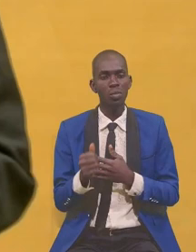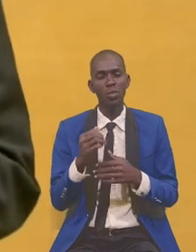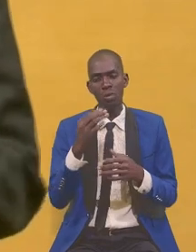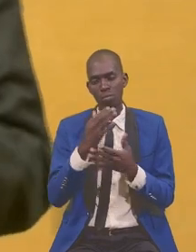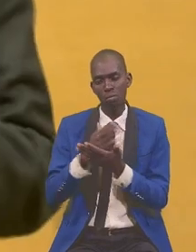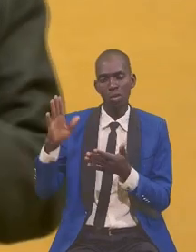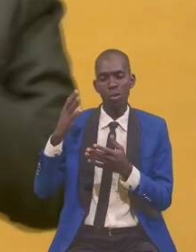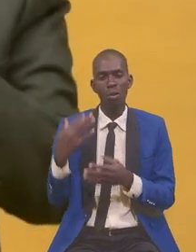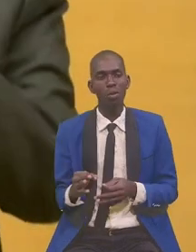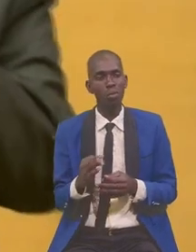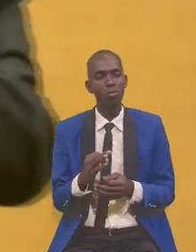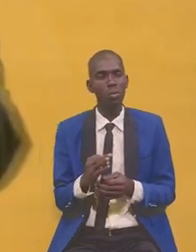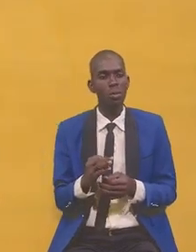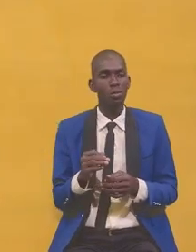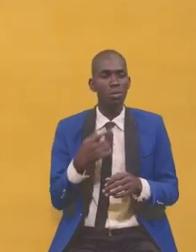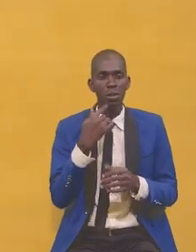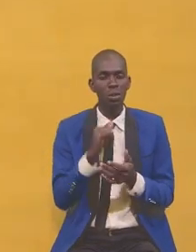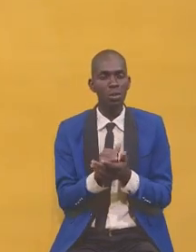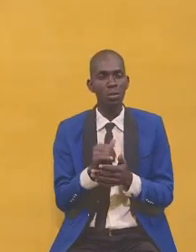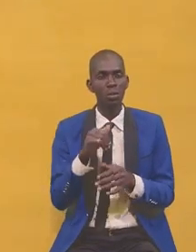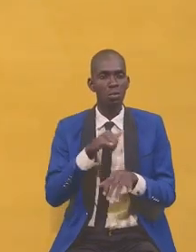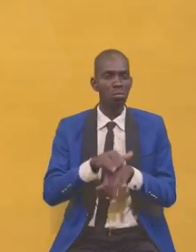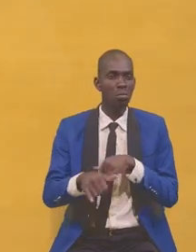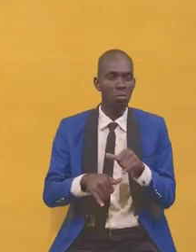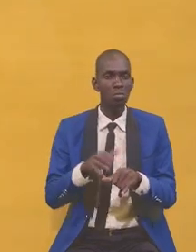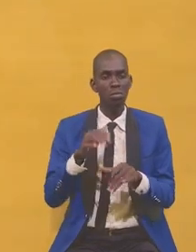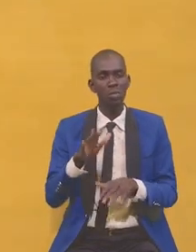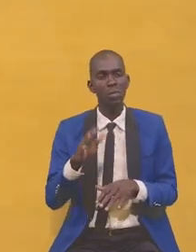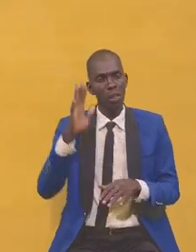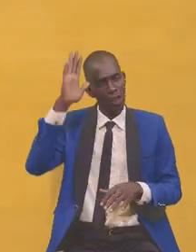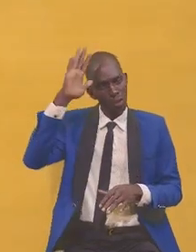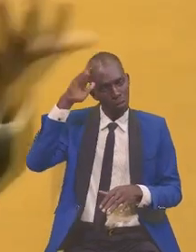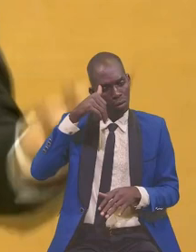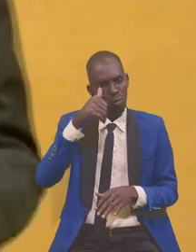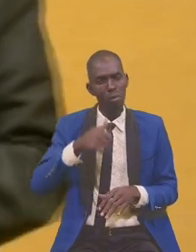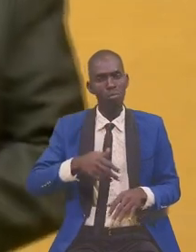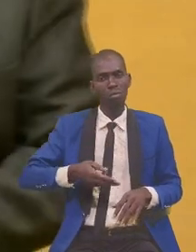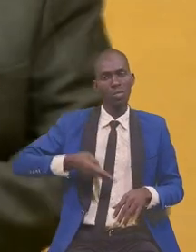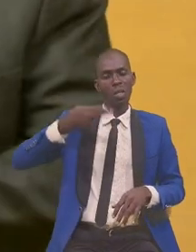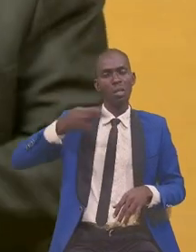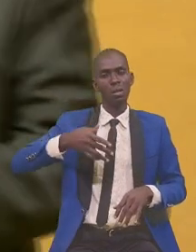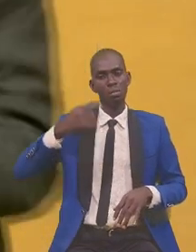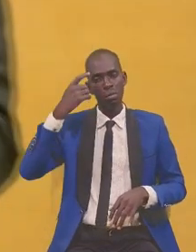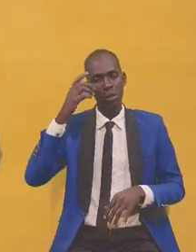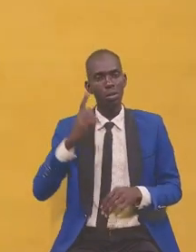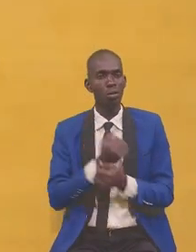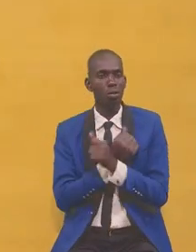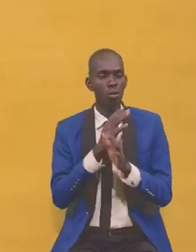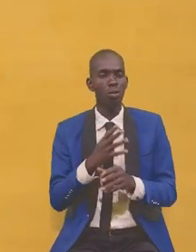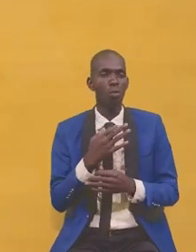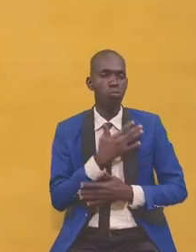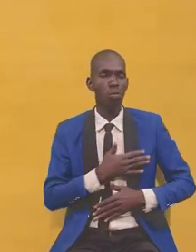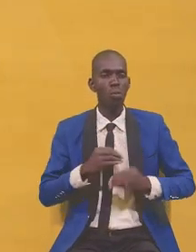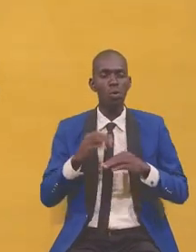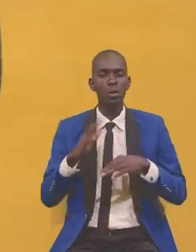In verse 4, it says, they are the traitors, they are heady, they are high-minded, they are lovers of pleasures, more than lovers